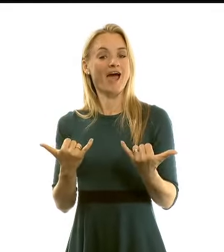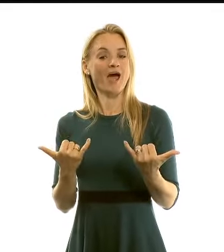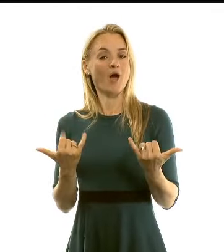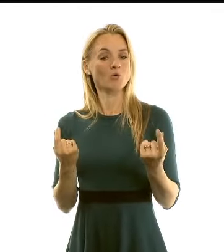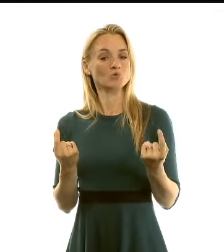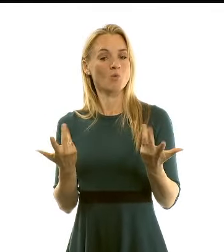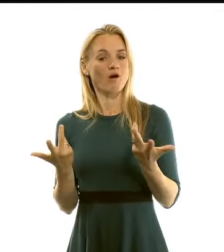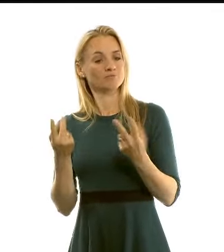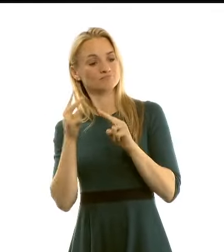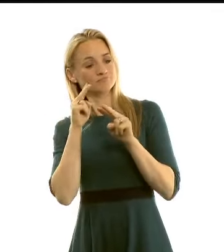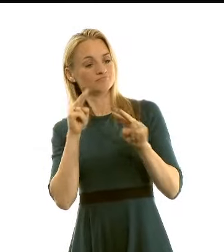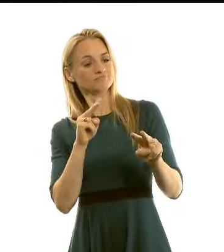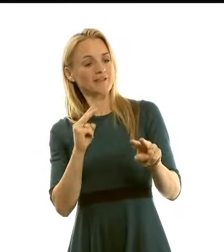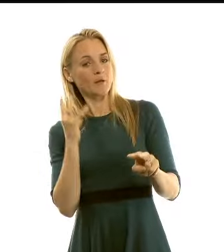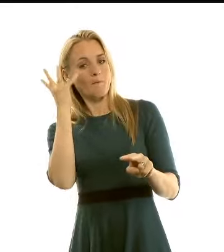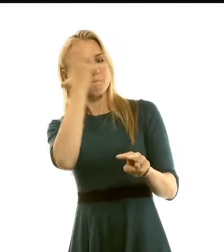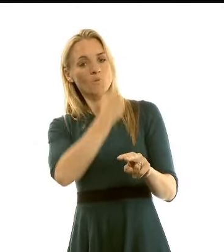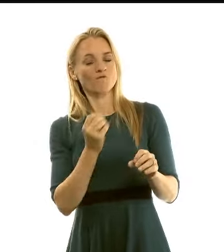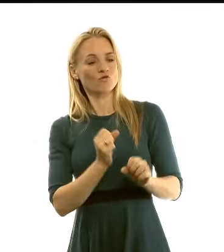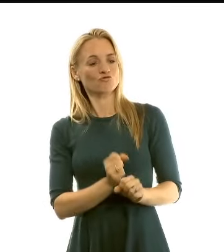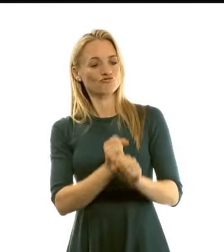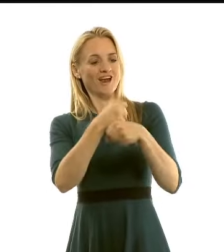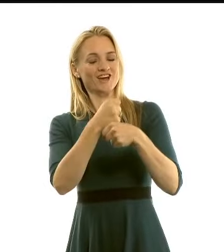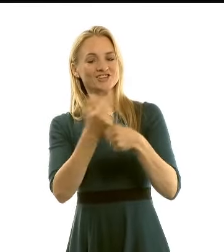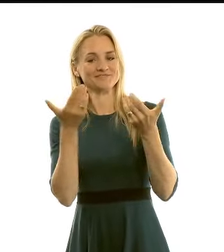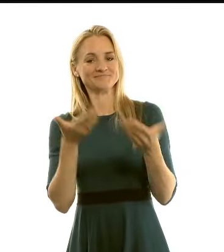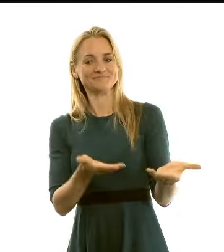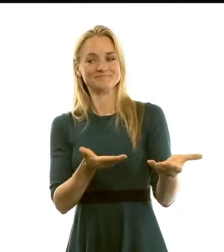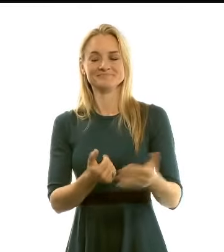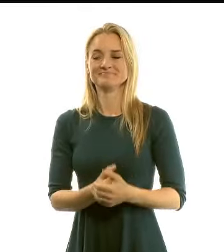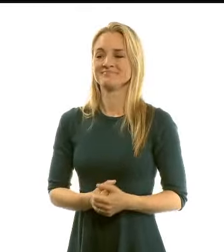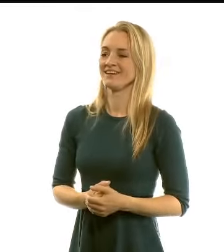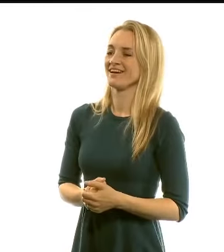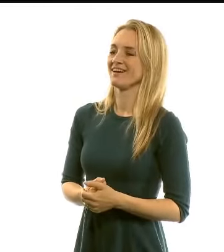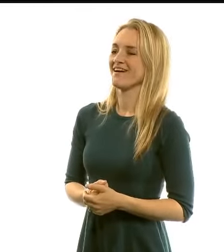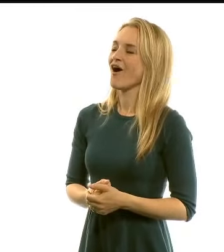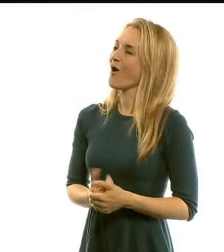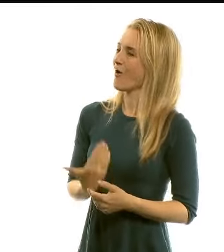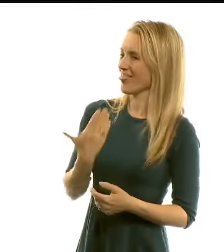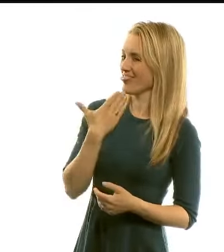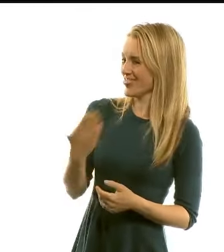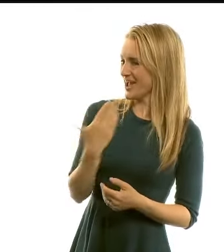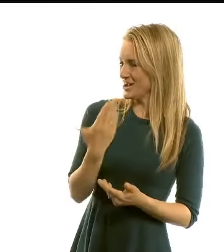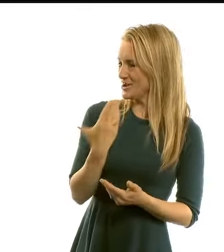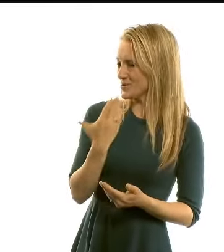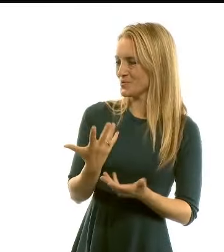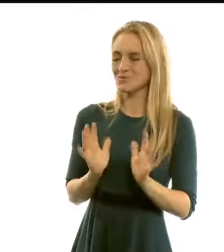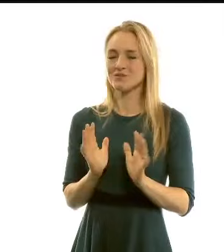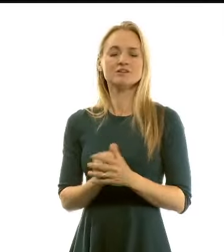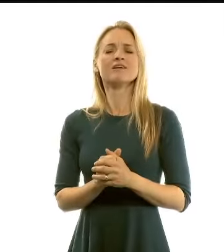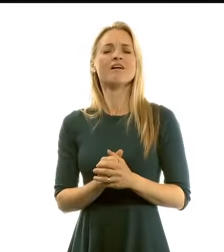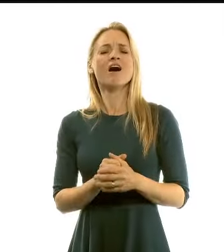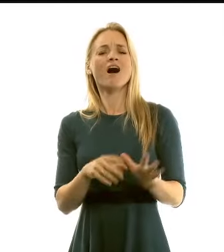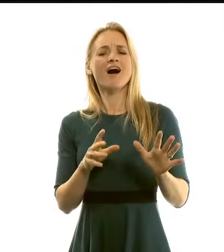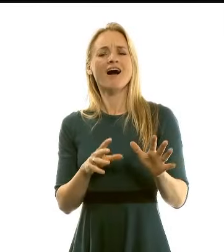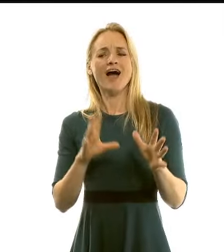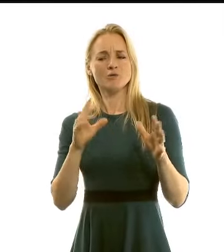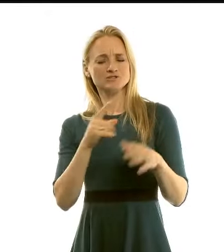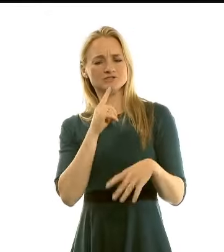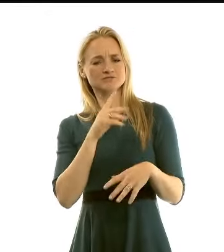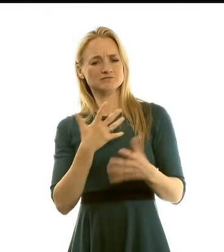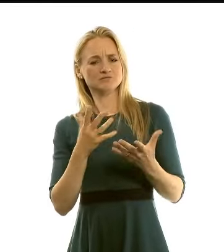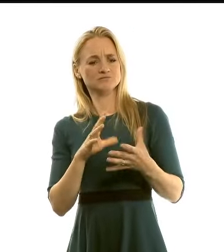beautiful creation. Joel, that was beautiful. Thank you so much. Nice. I was talking about where I was talking, well, to my mascot right here. Yeah,